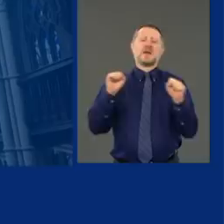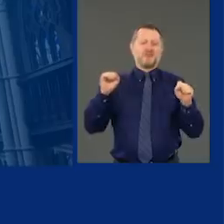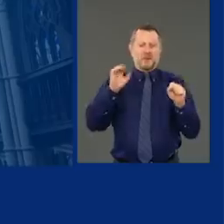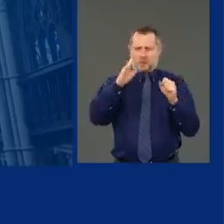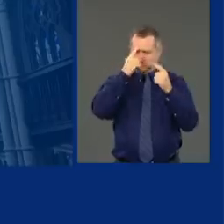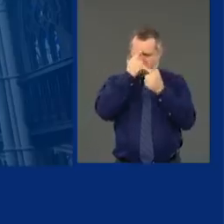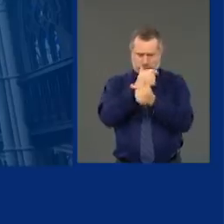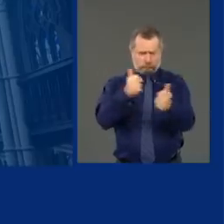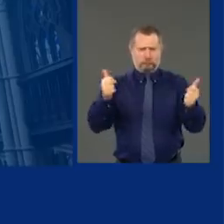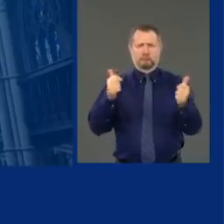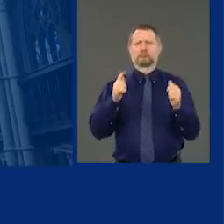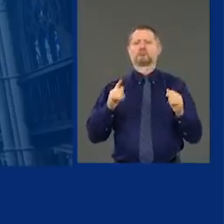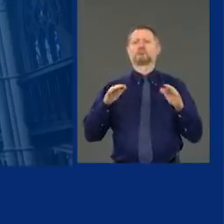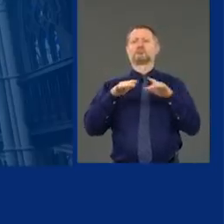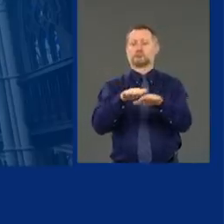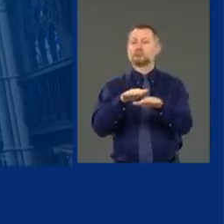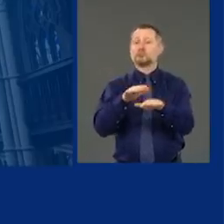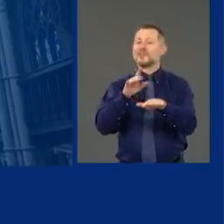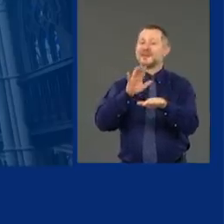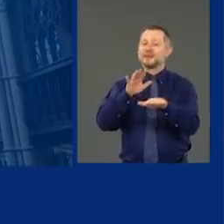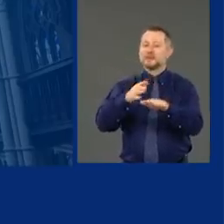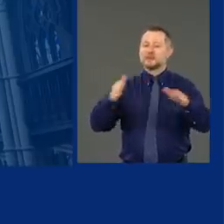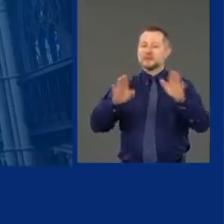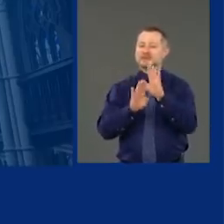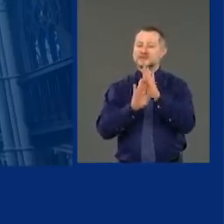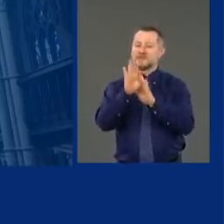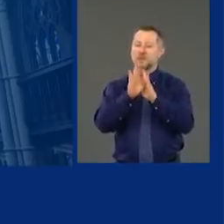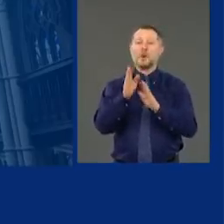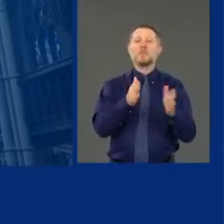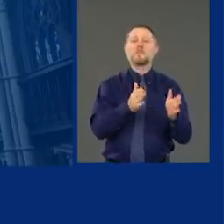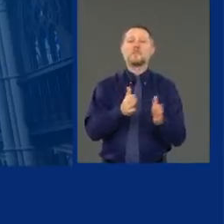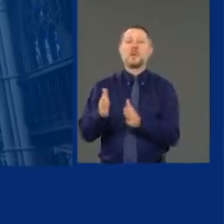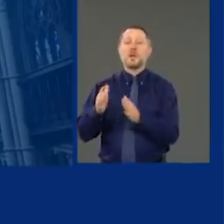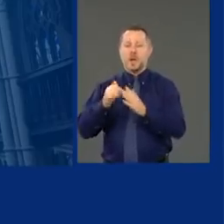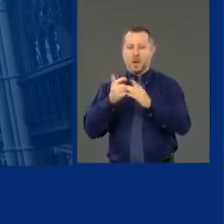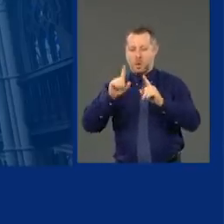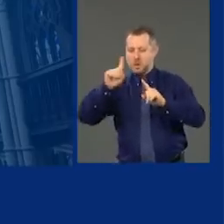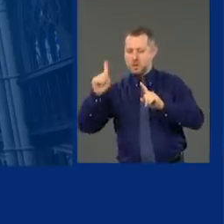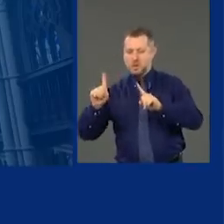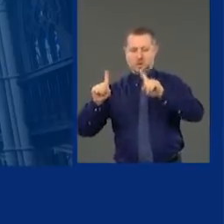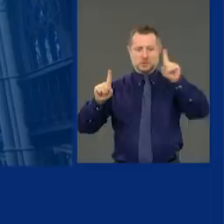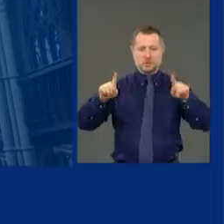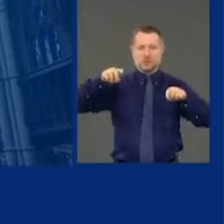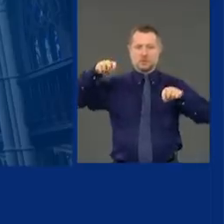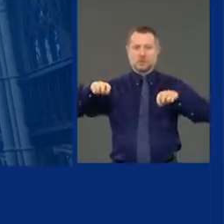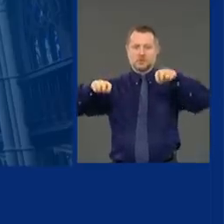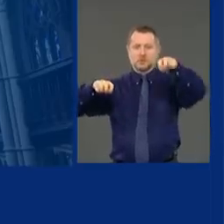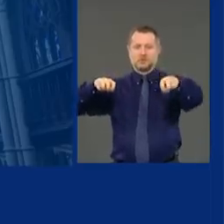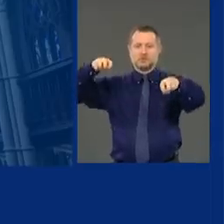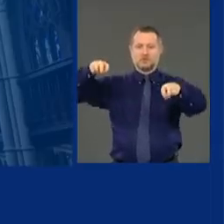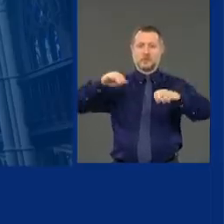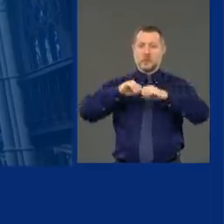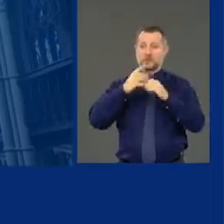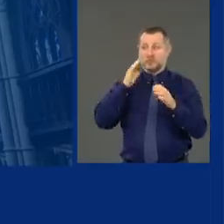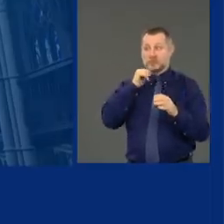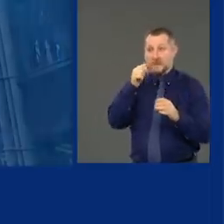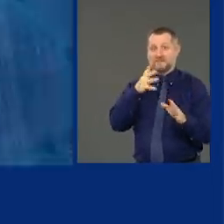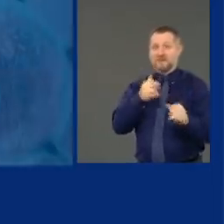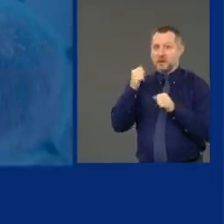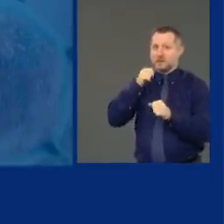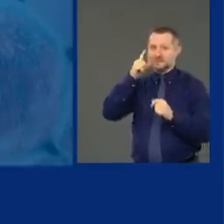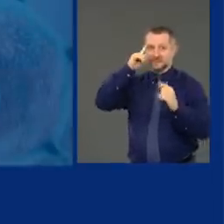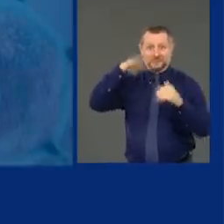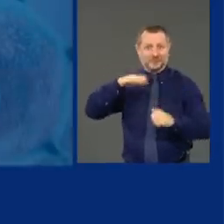faith-based partners to come up with a smart strategy about the way to do this. But this is an acceleration for us because we're doing so